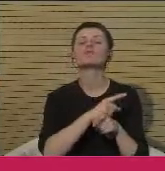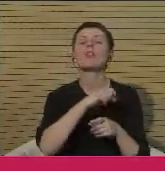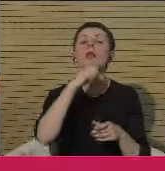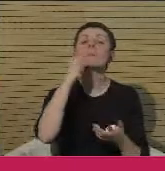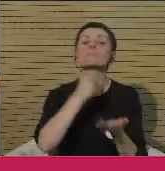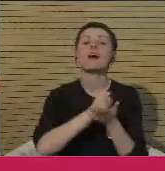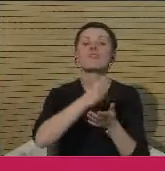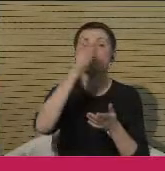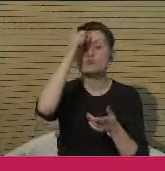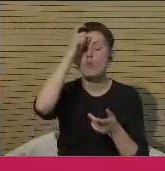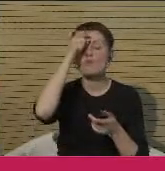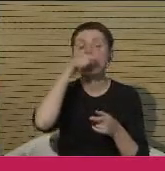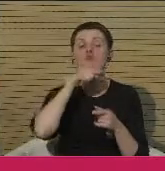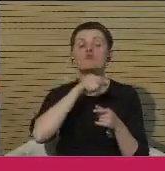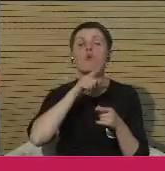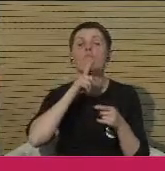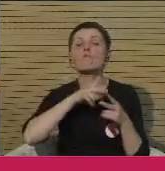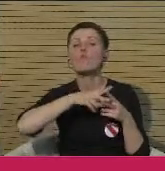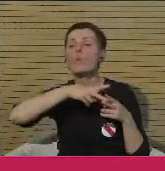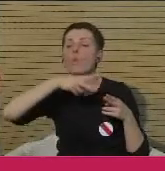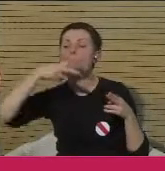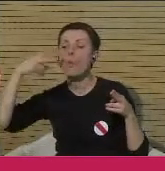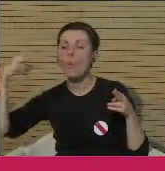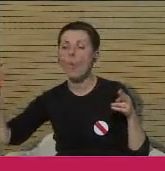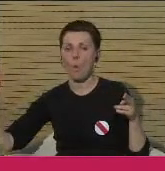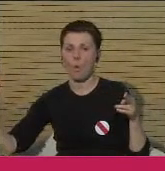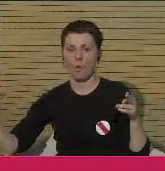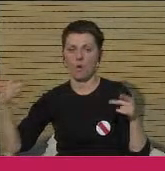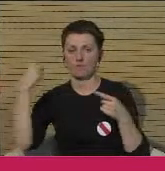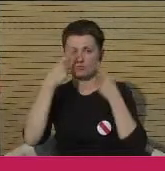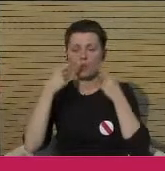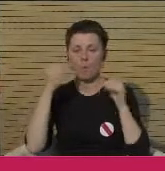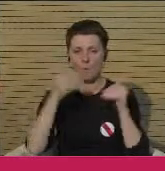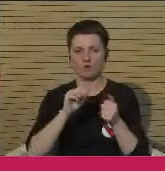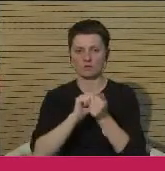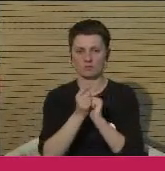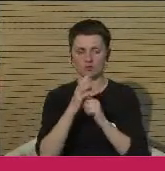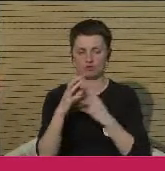decided that human rights, even though